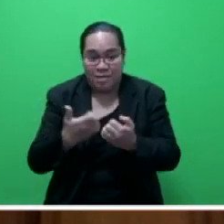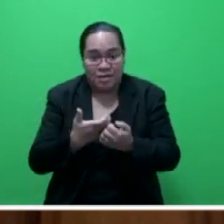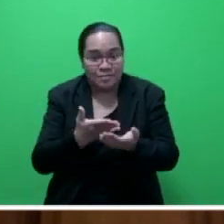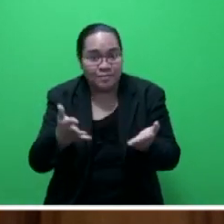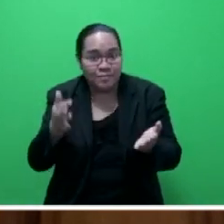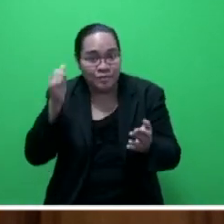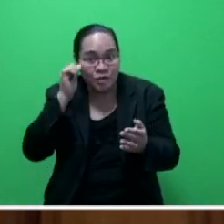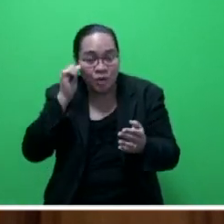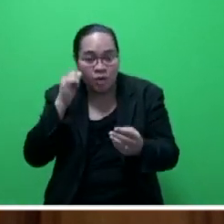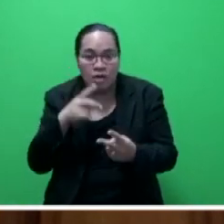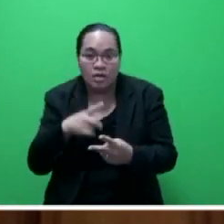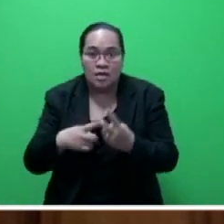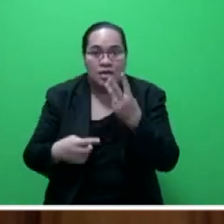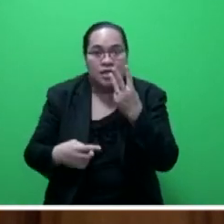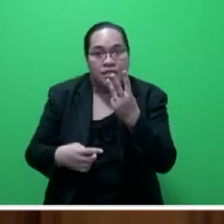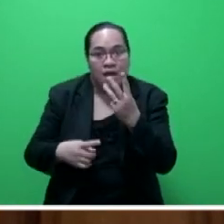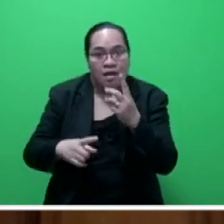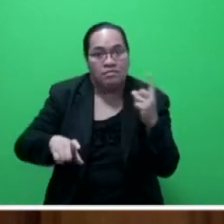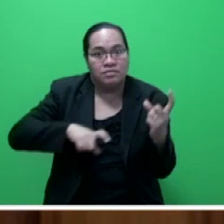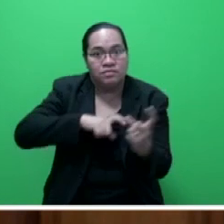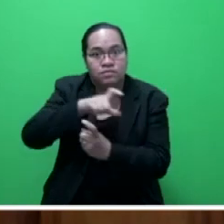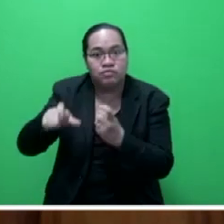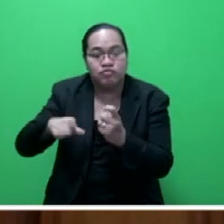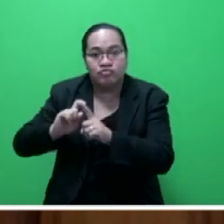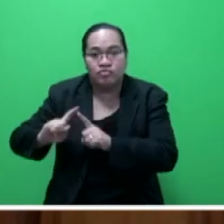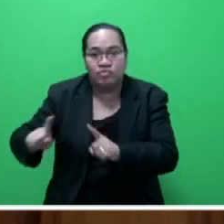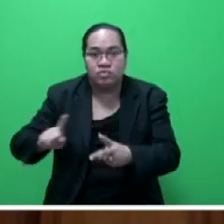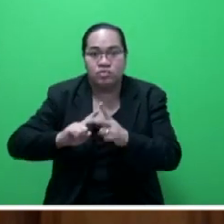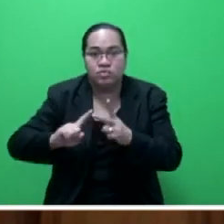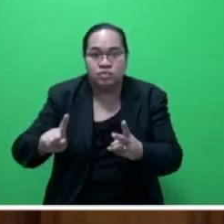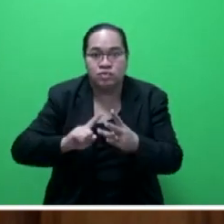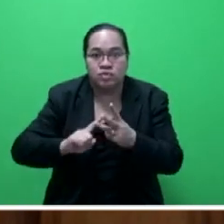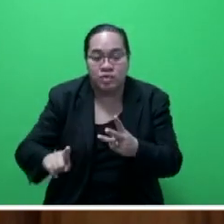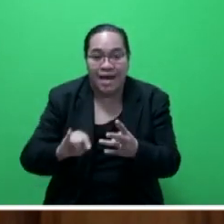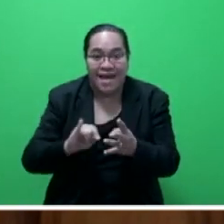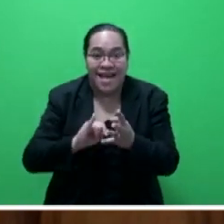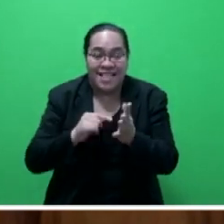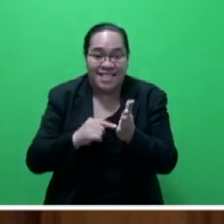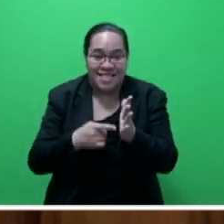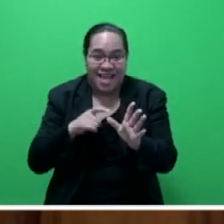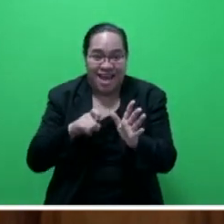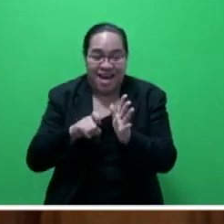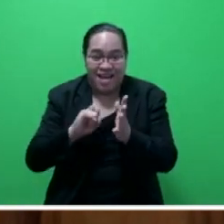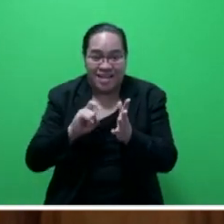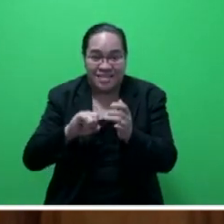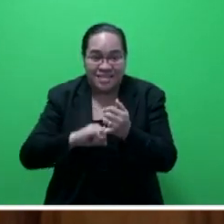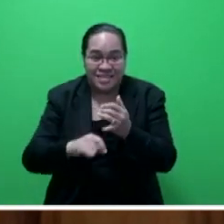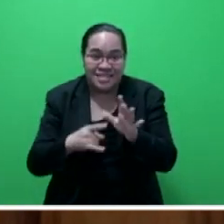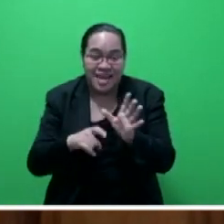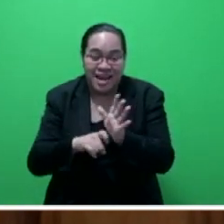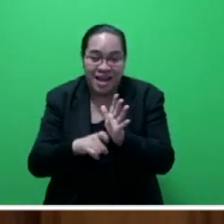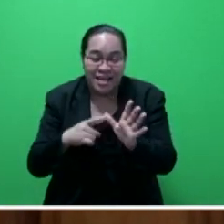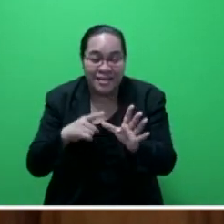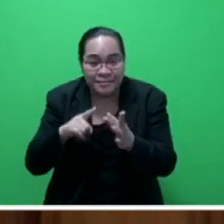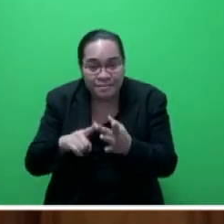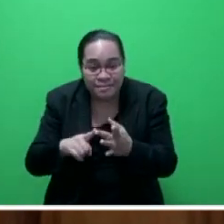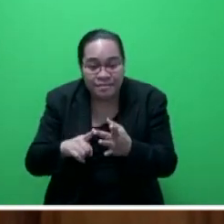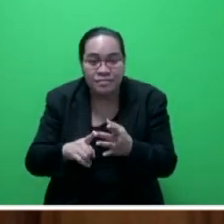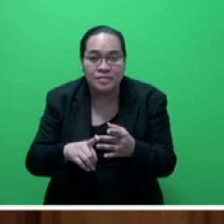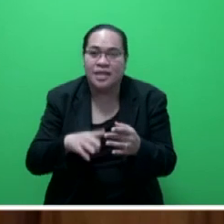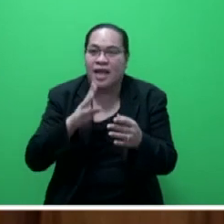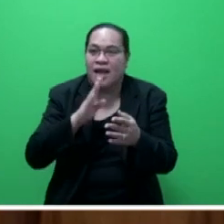was struck by 3 tropical cyclones in the form of Sarai, Tino, and Herald within a span of 5